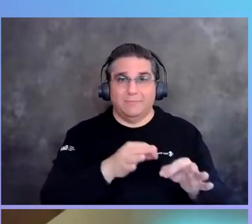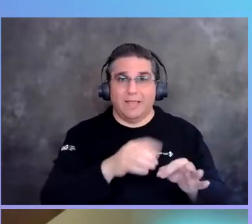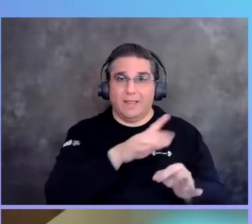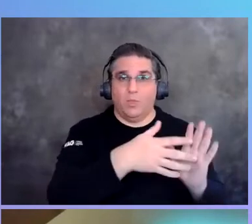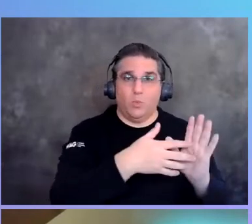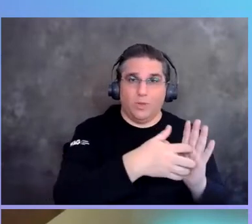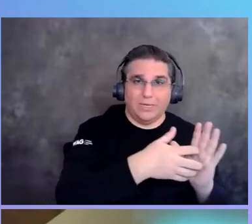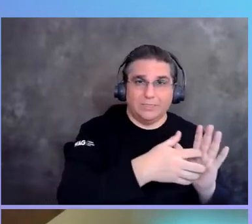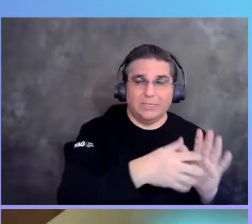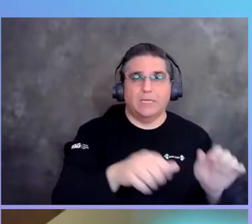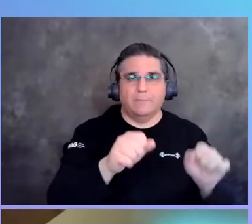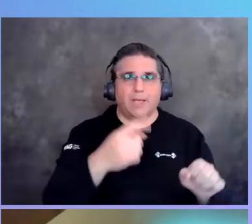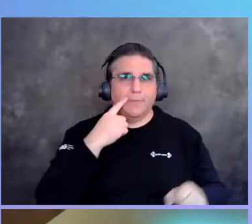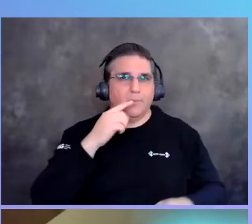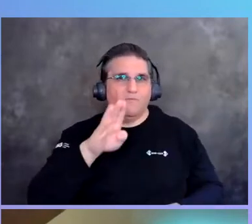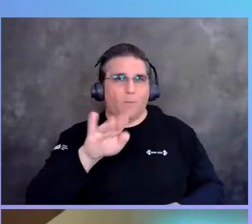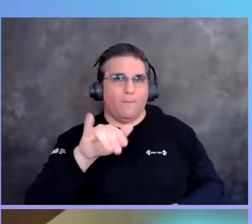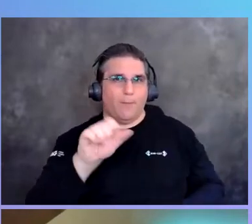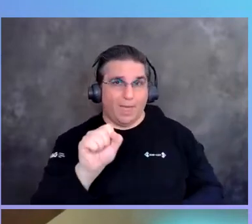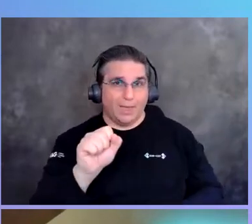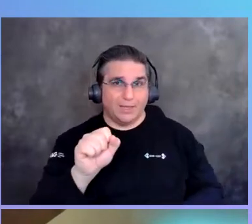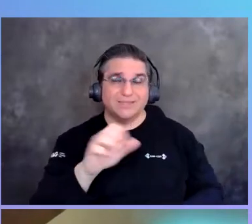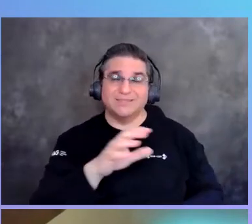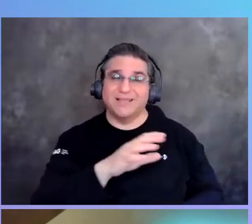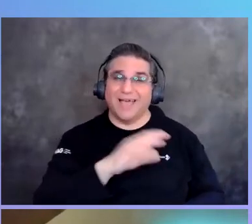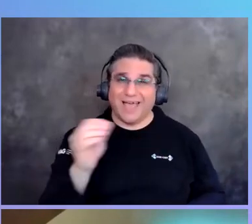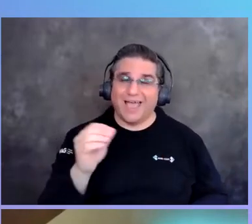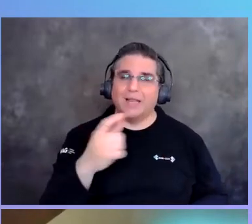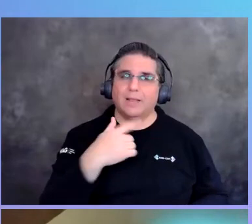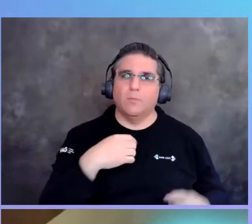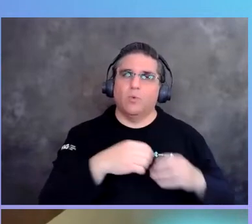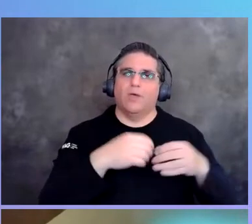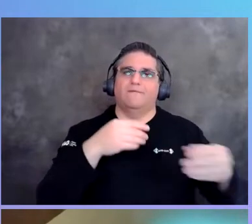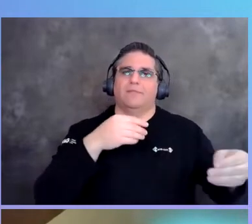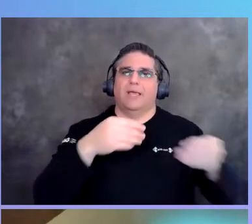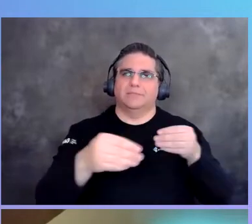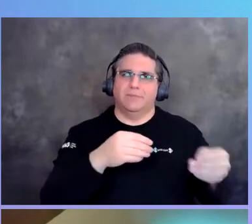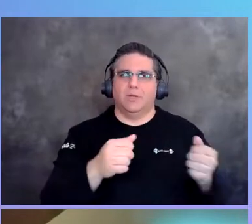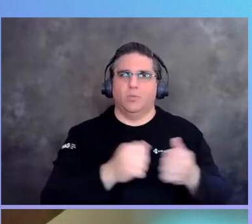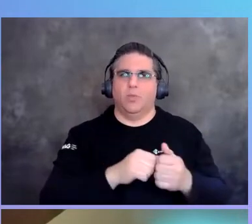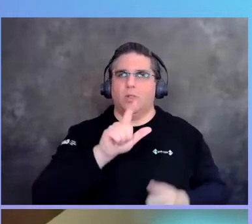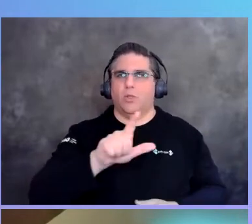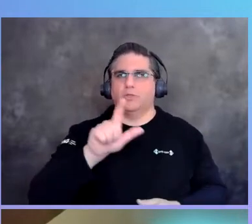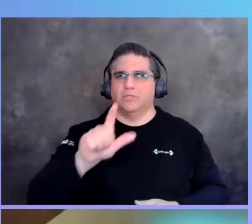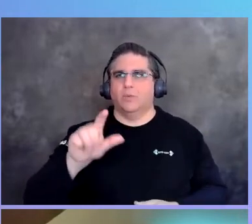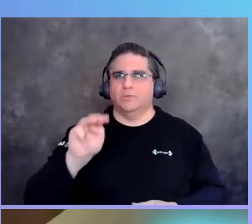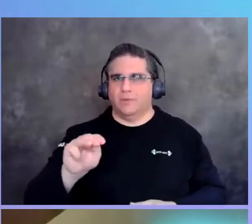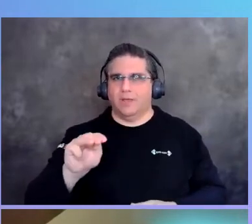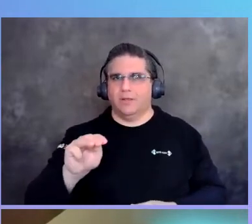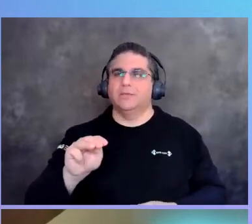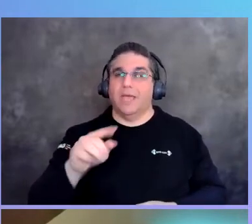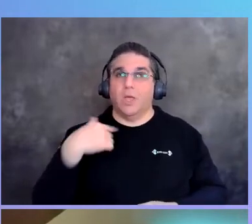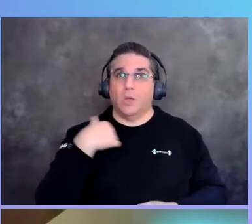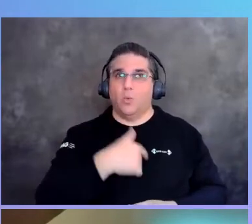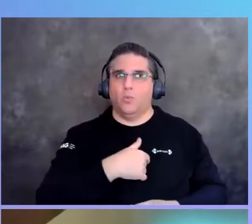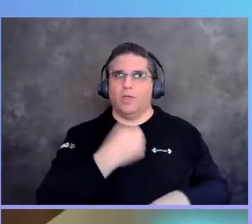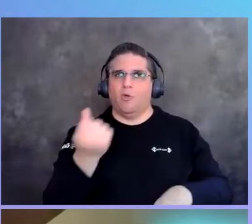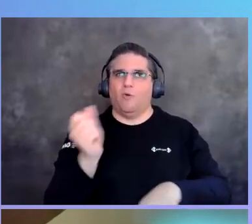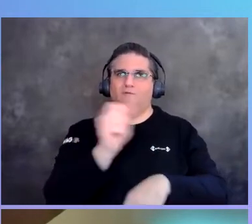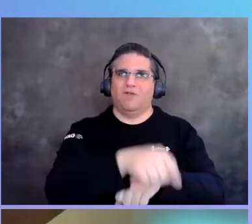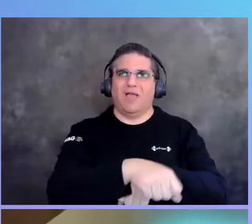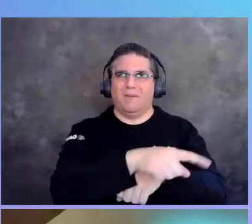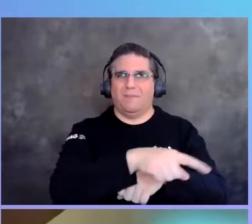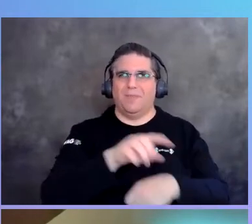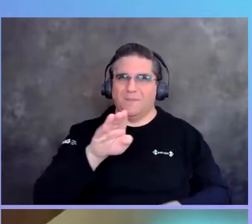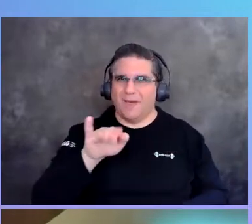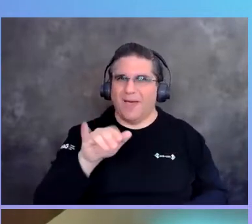set, and the flexibility for how within large language models and how that allows us to overcome that bias. So now you might be